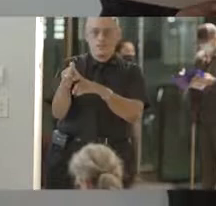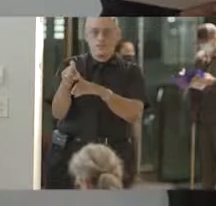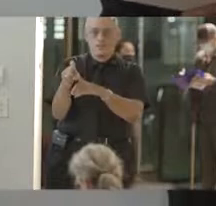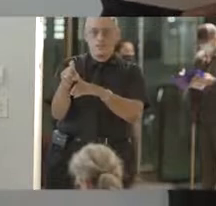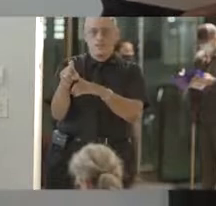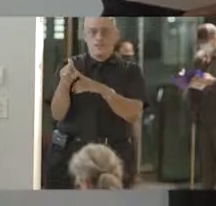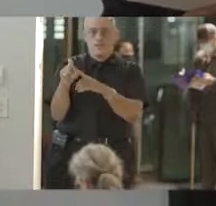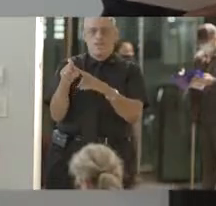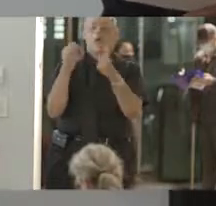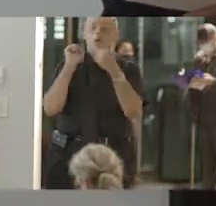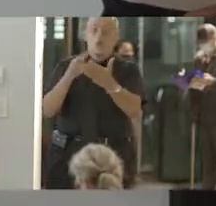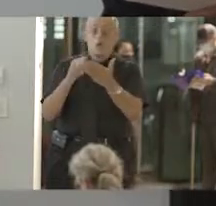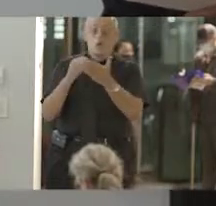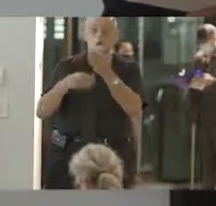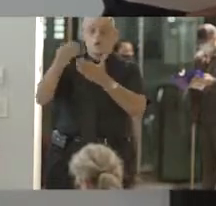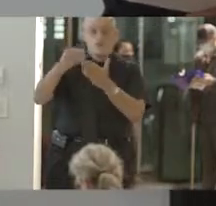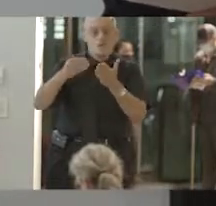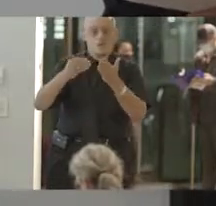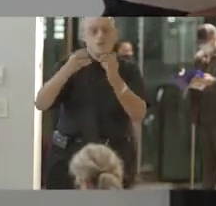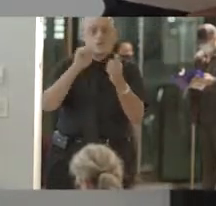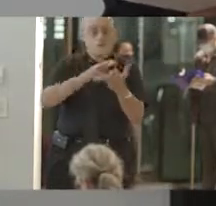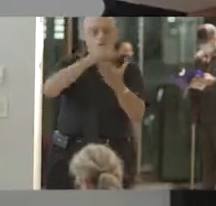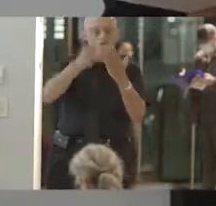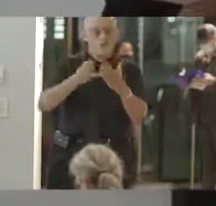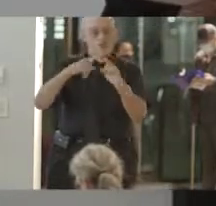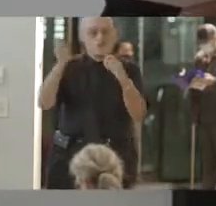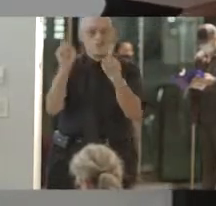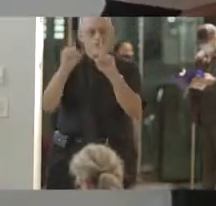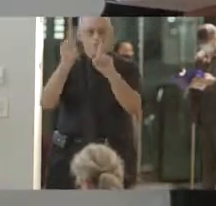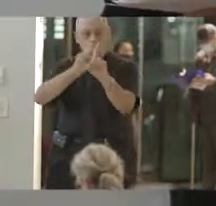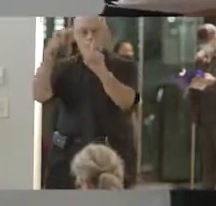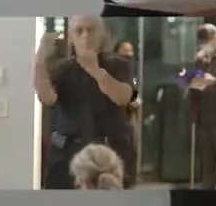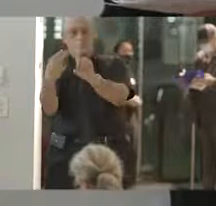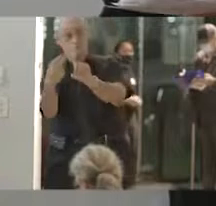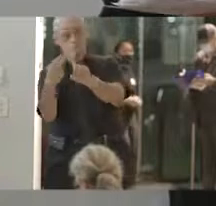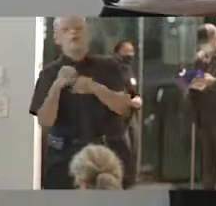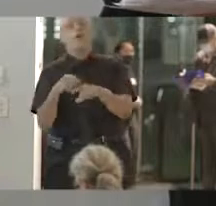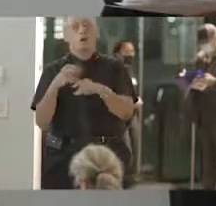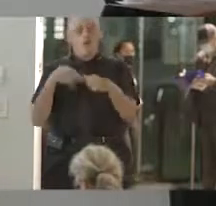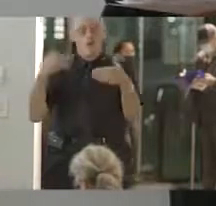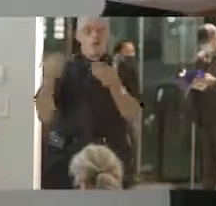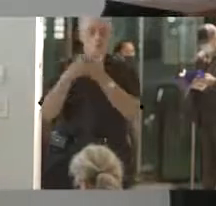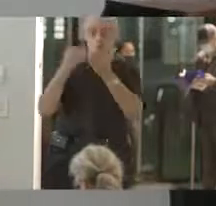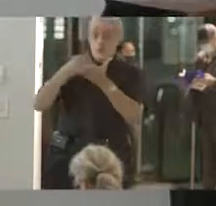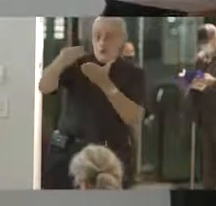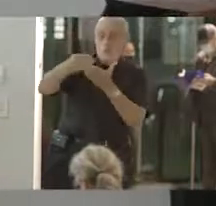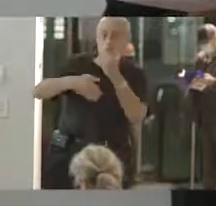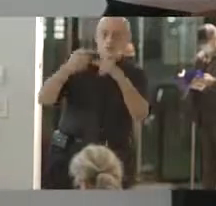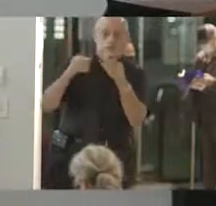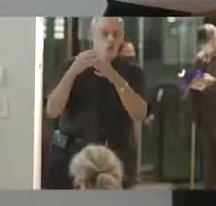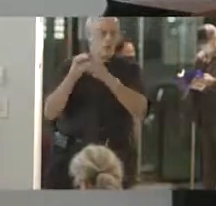to approach the procurement and the design in a different way. And so we did a new procurement for a